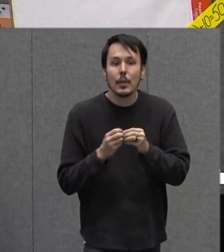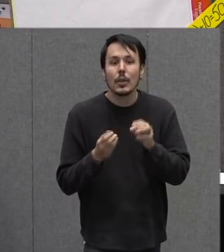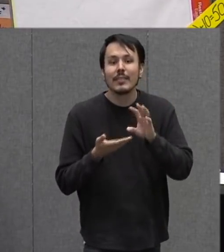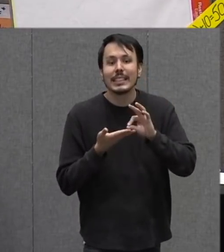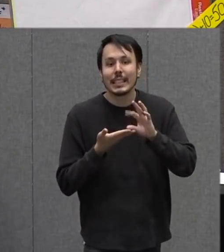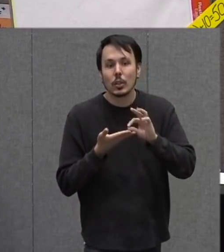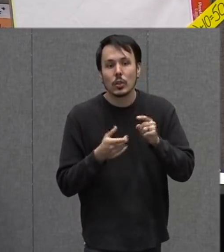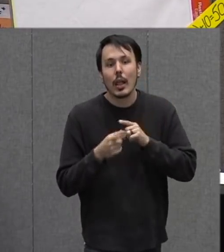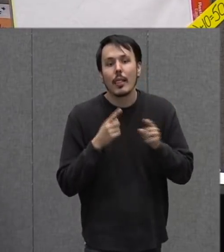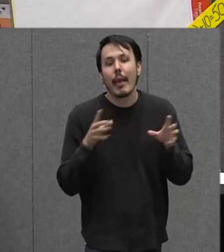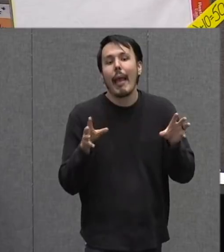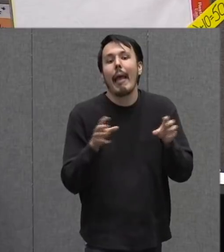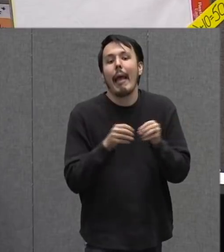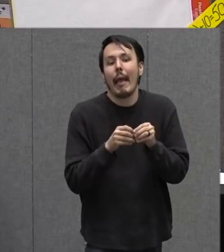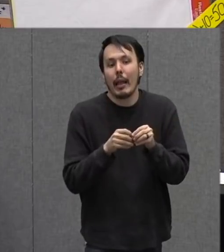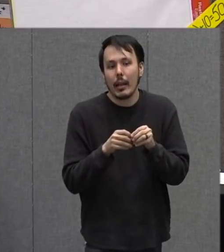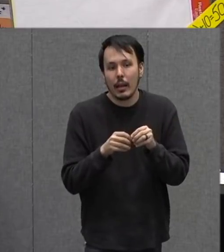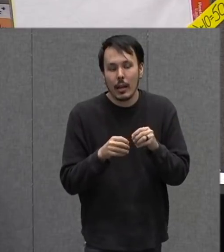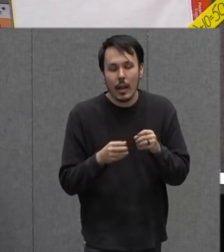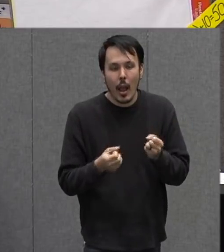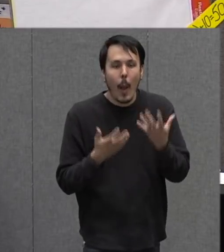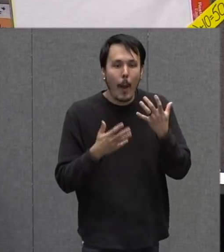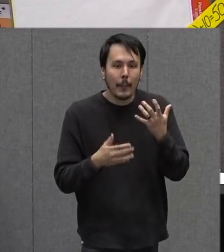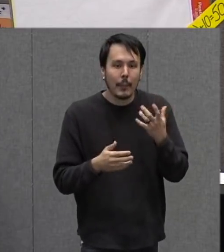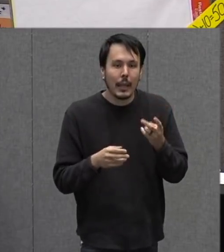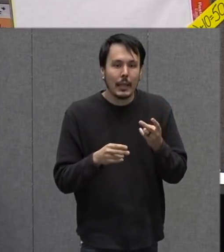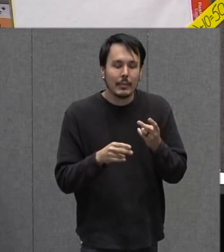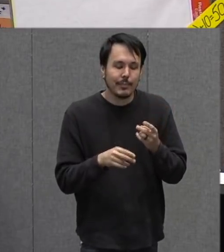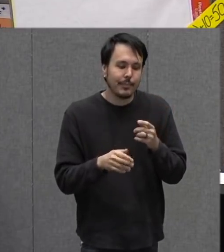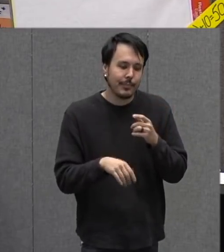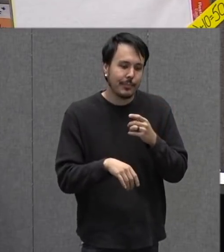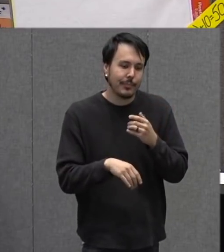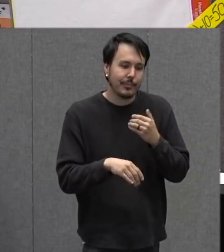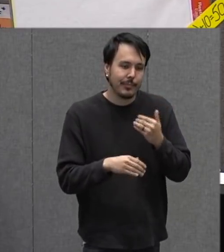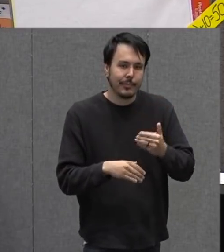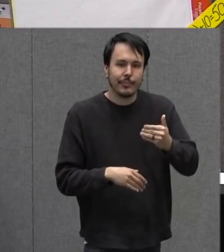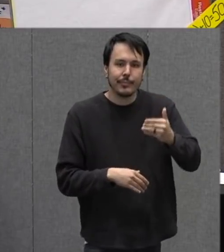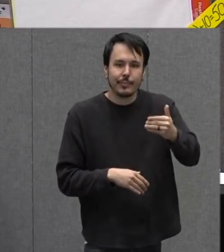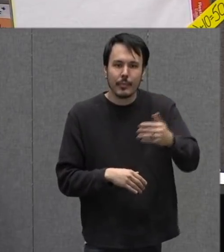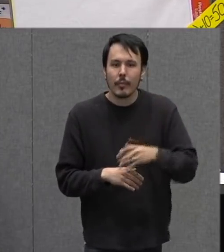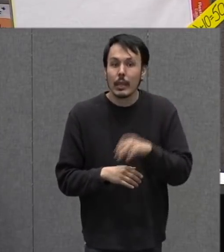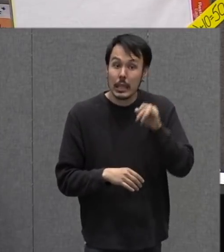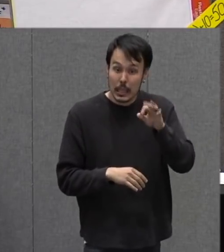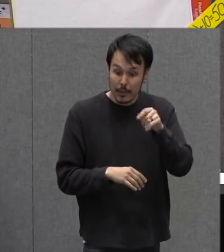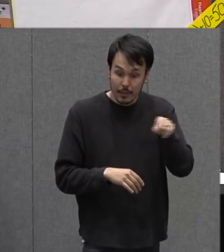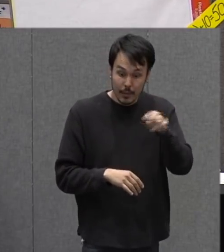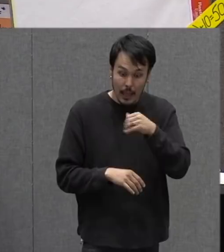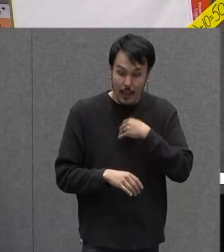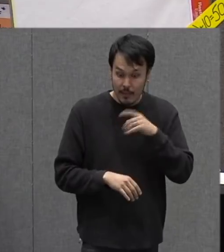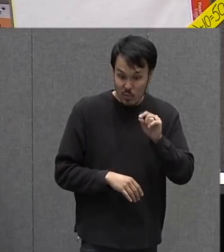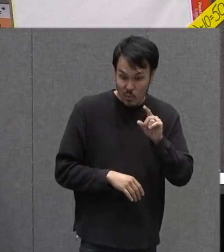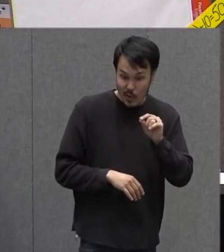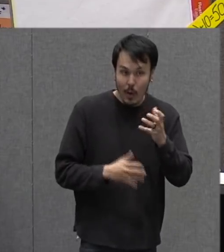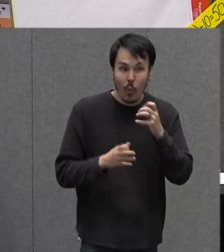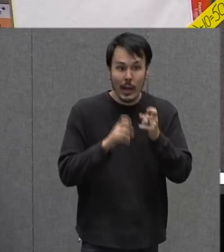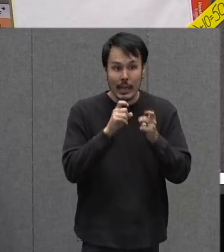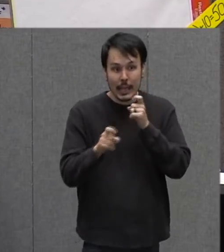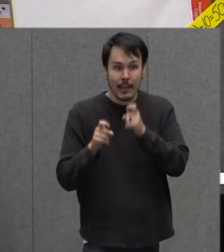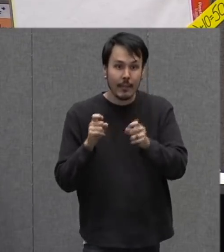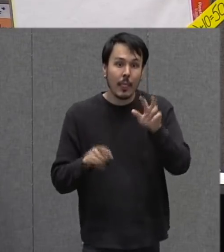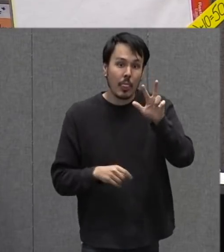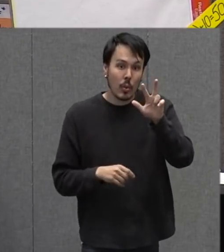we add it the number of times. So if we had 20 kids in our class and we want to give them 3 stickers each, we would